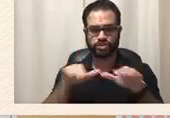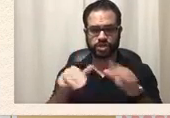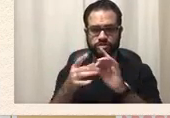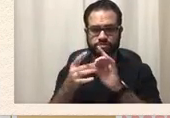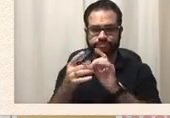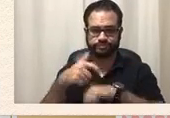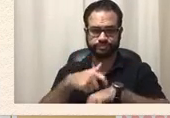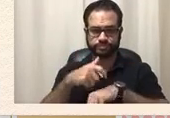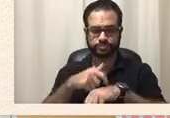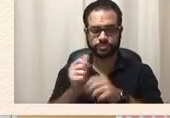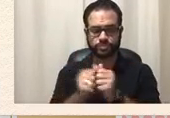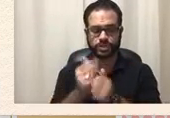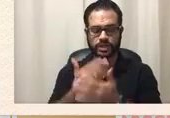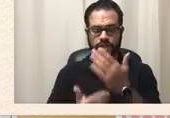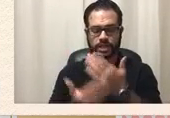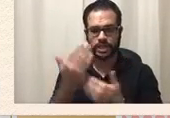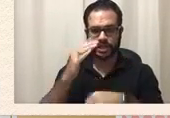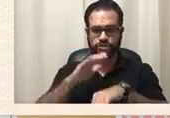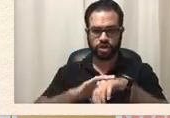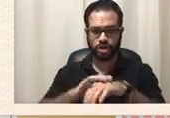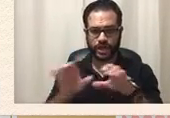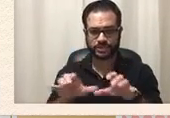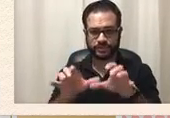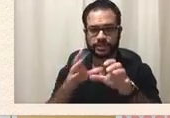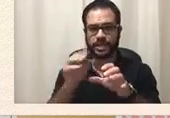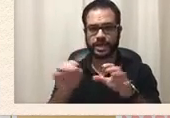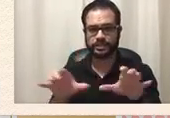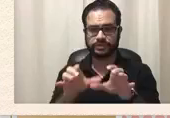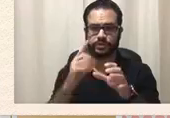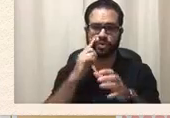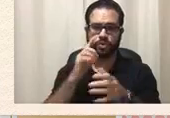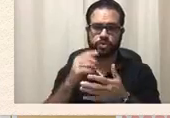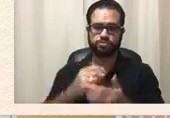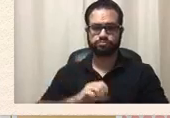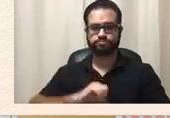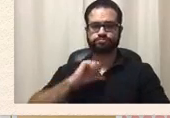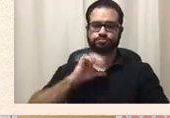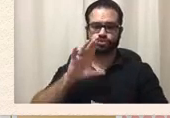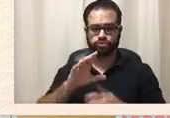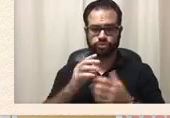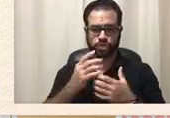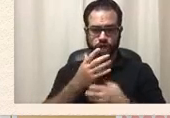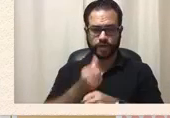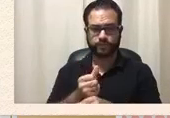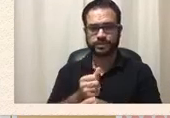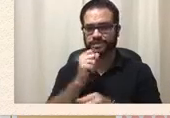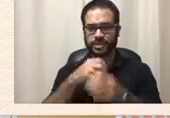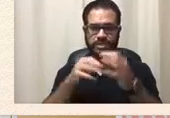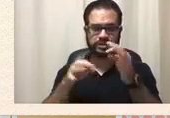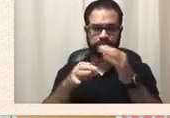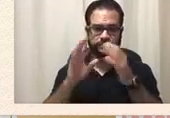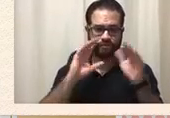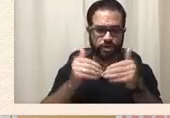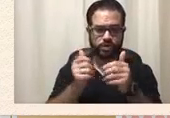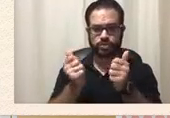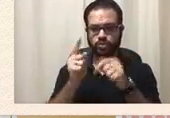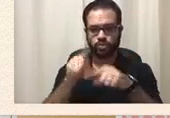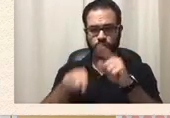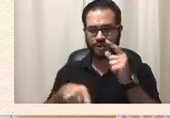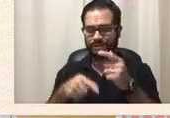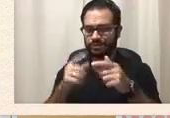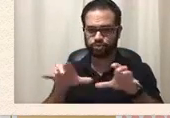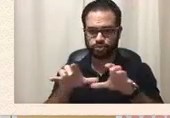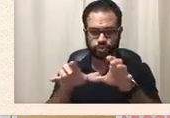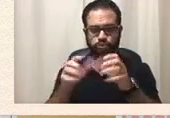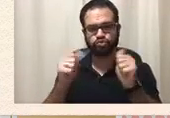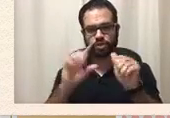passages that will boost your child's confidence. Instead of focusing on what your child can't do, shine on what they can. Use the